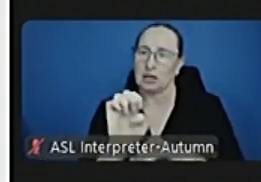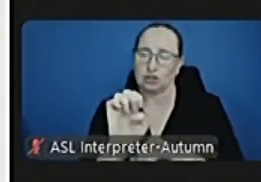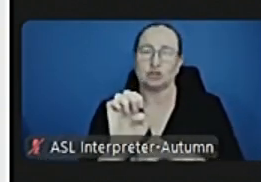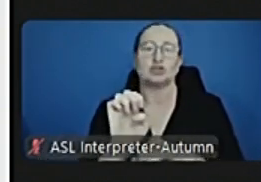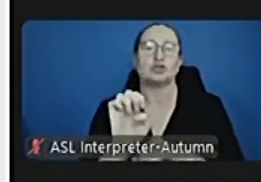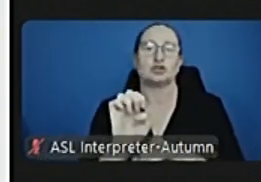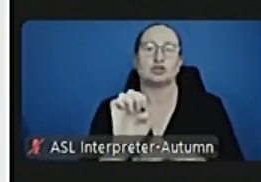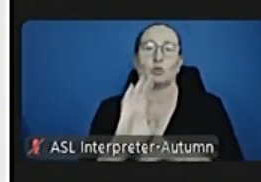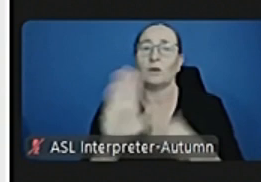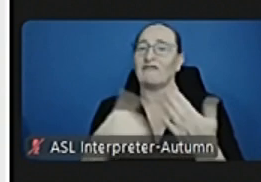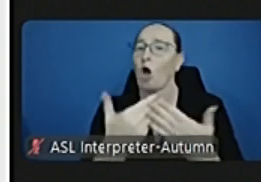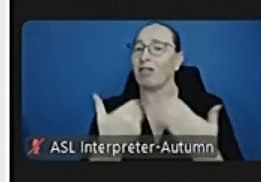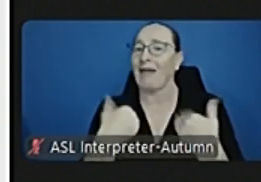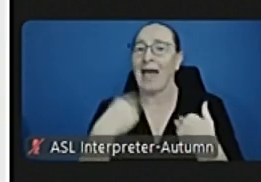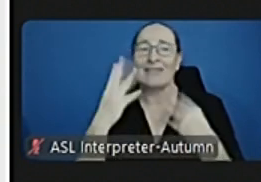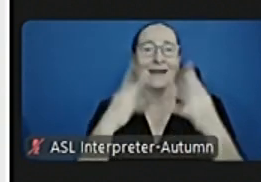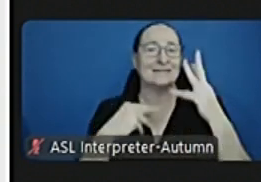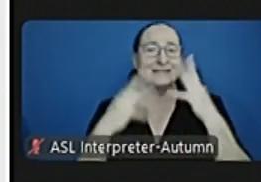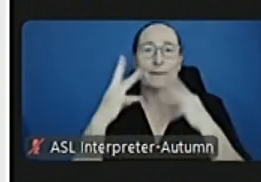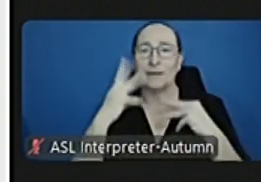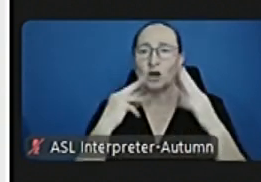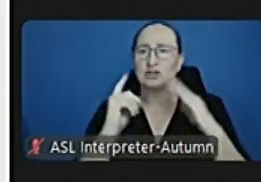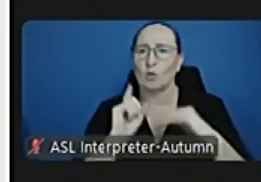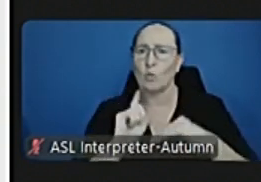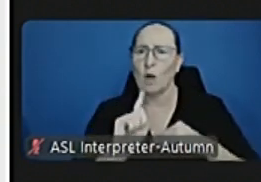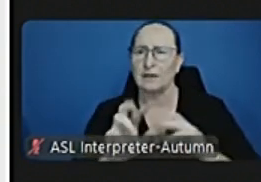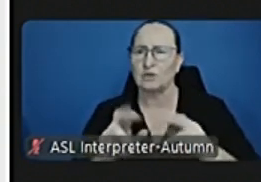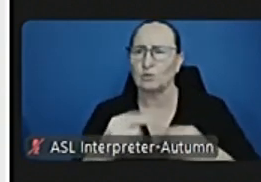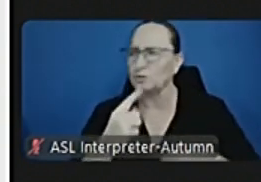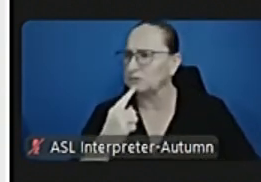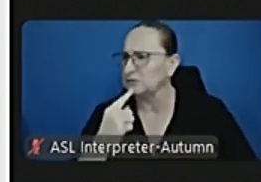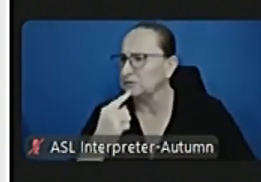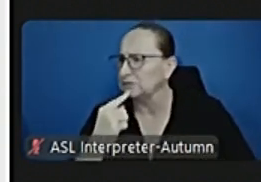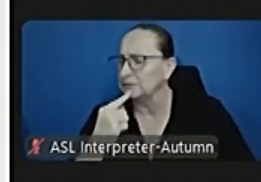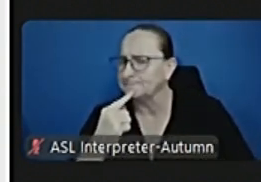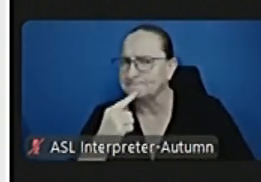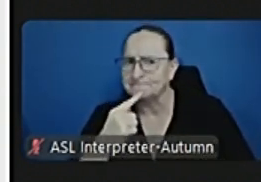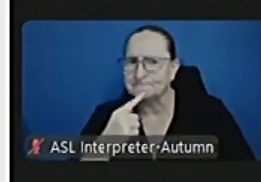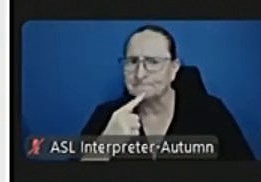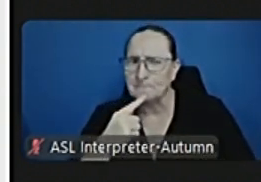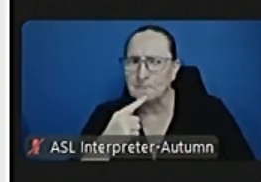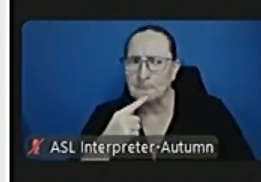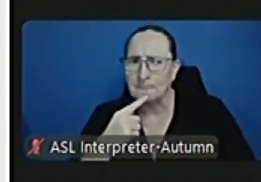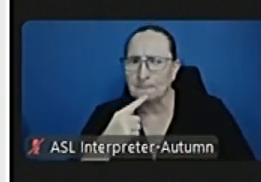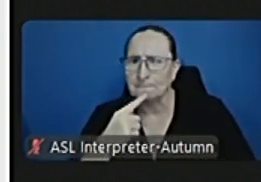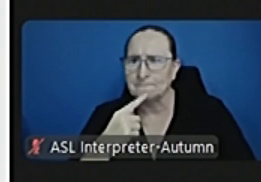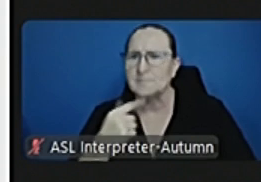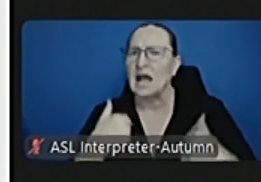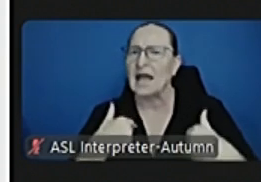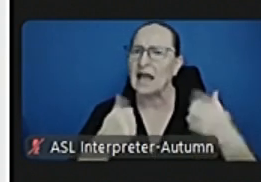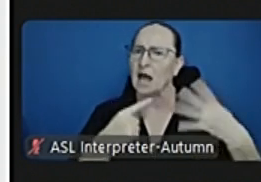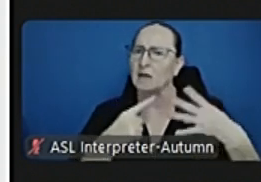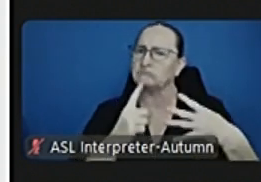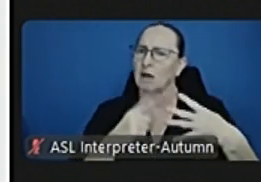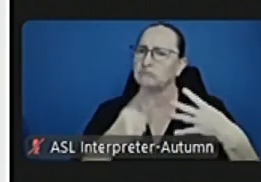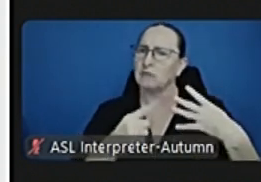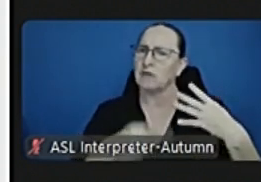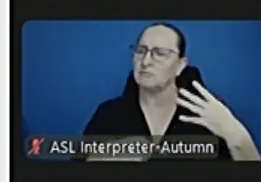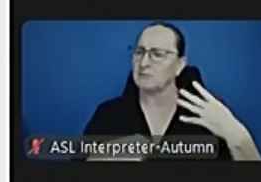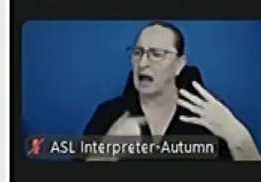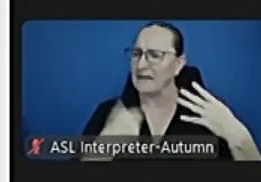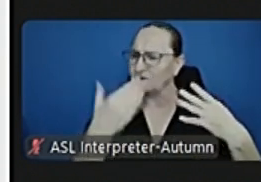had that experience of walking into the room and saying, oh, shoot. I had so many multitask things going on. What did I